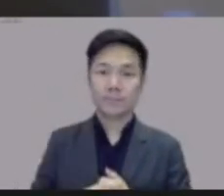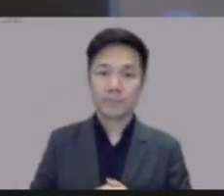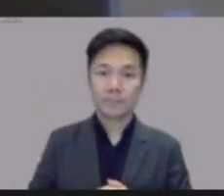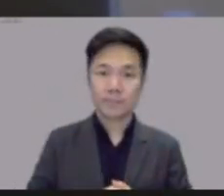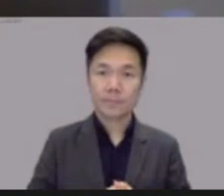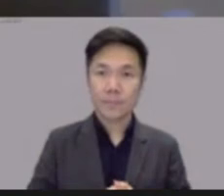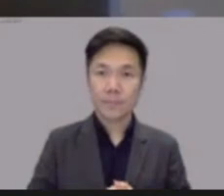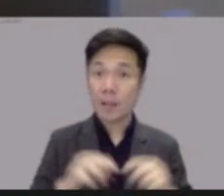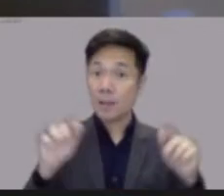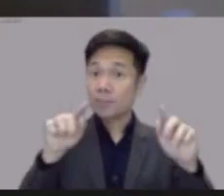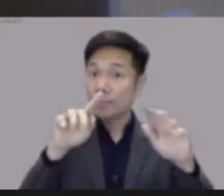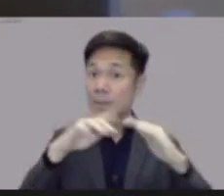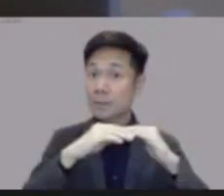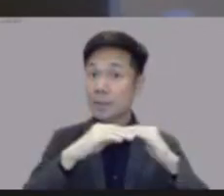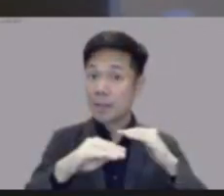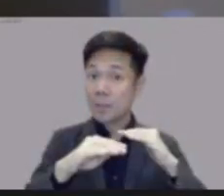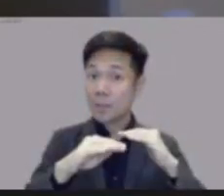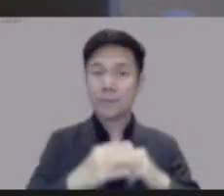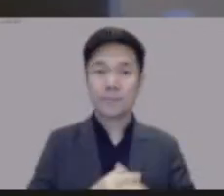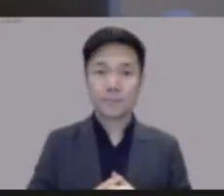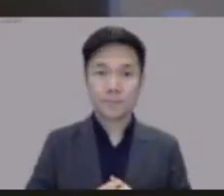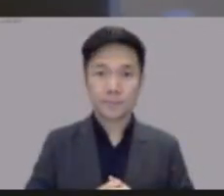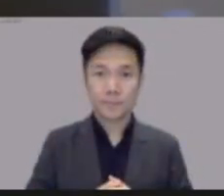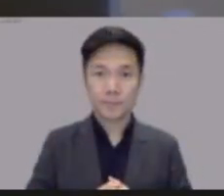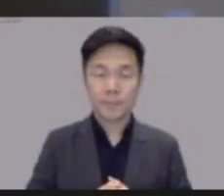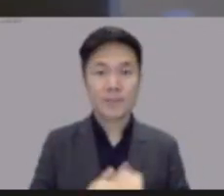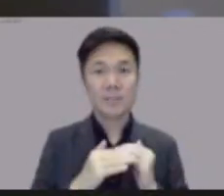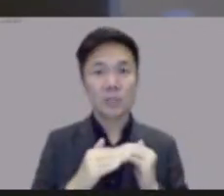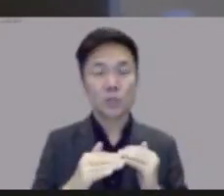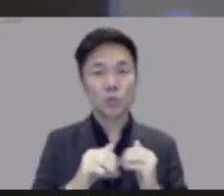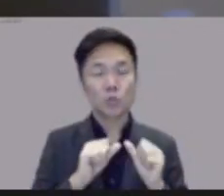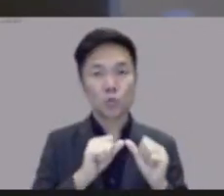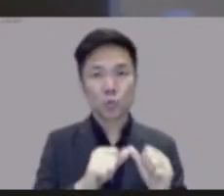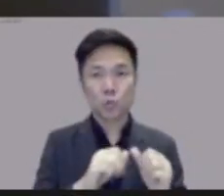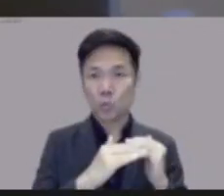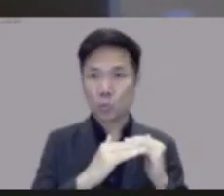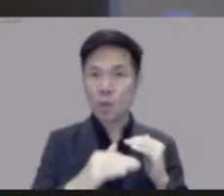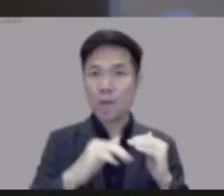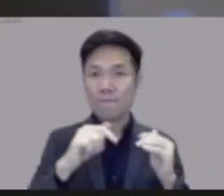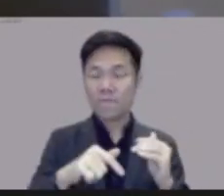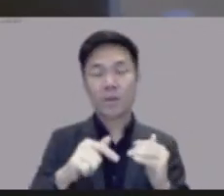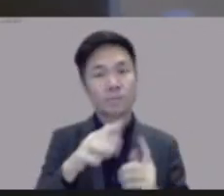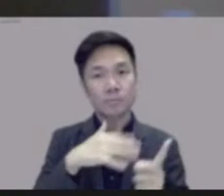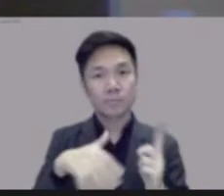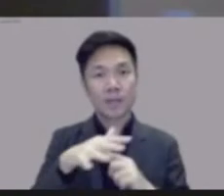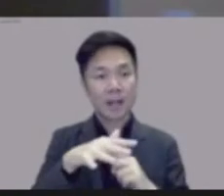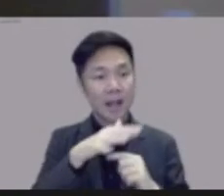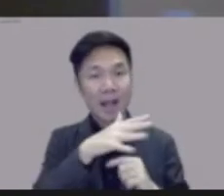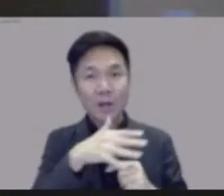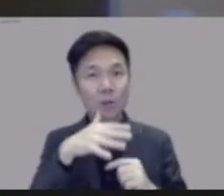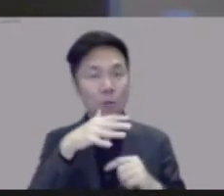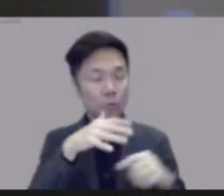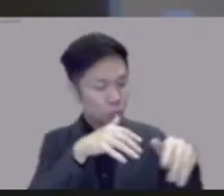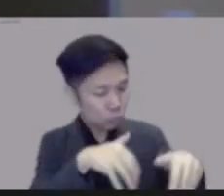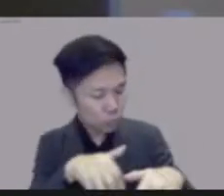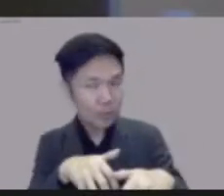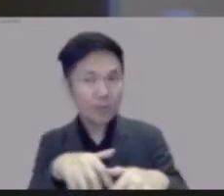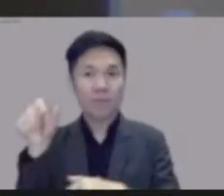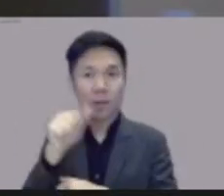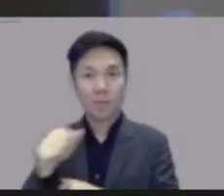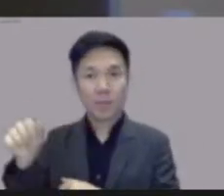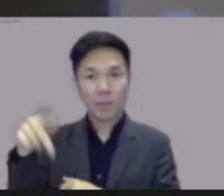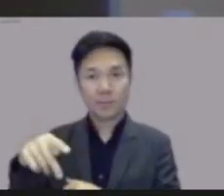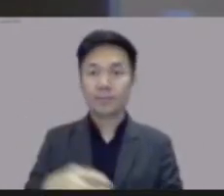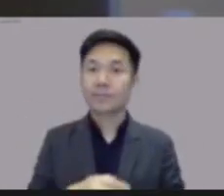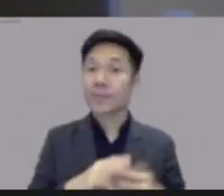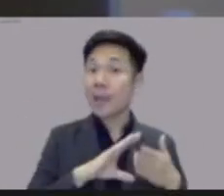sustainable mechanization based solutions for climate smart Agriculture and in Asia and the Pacific Escape